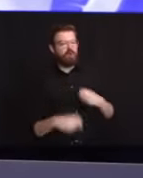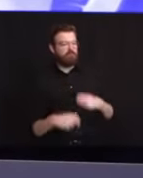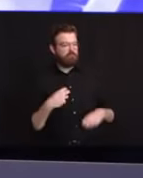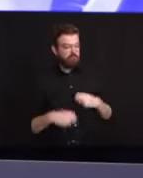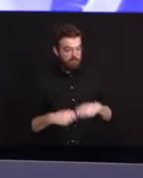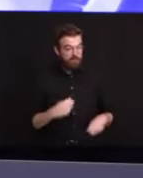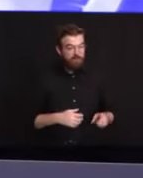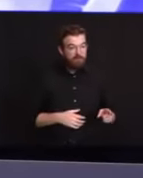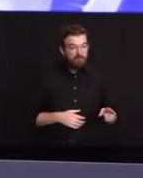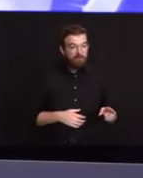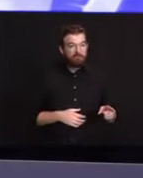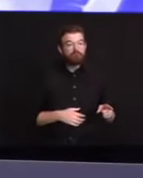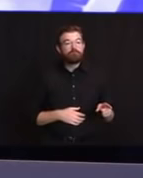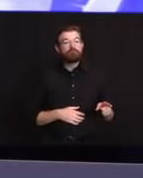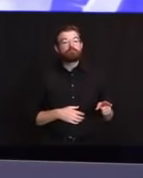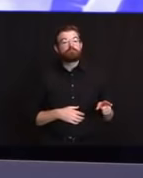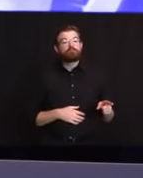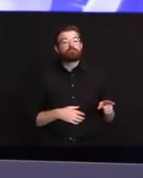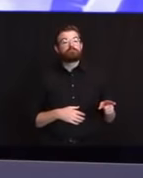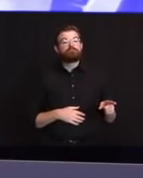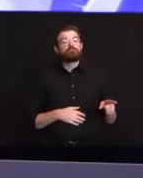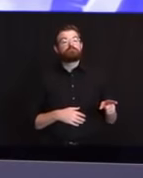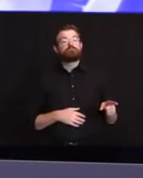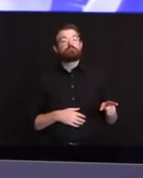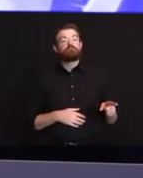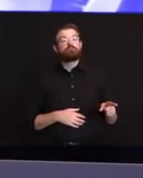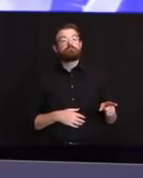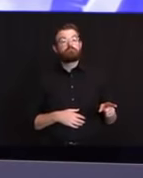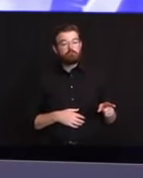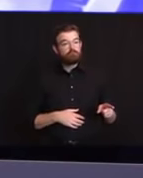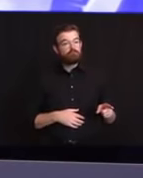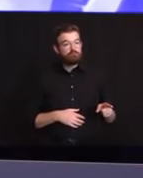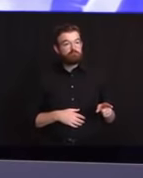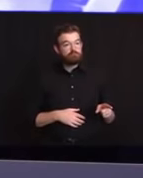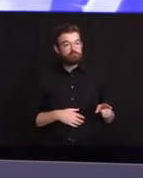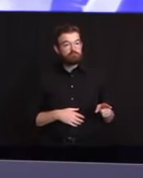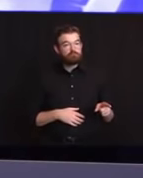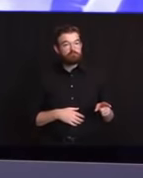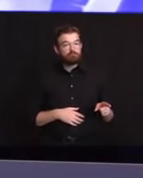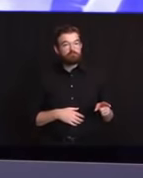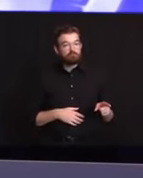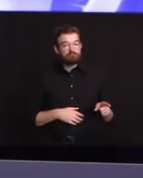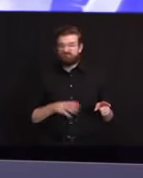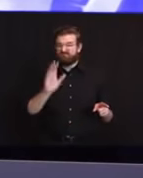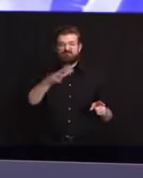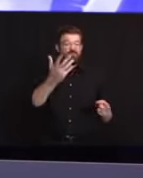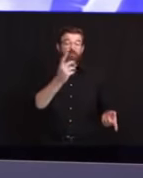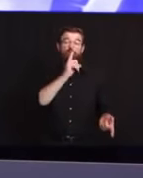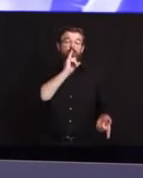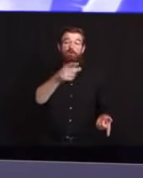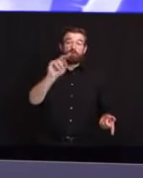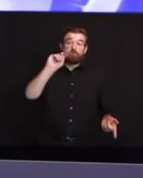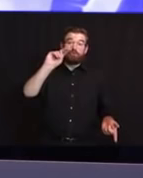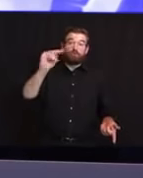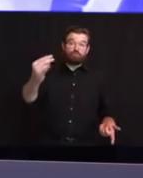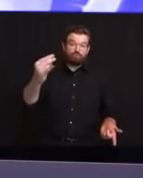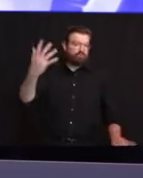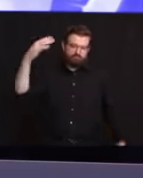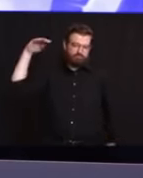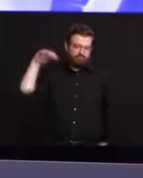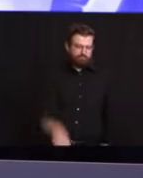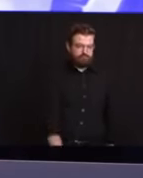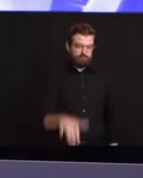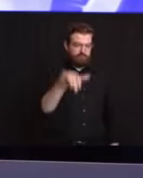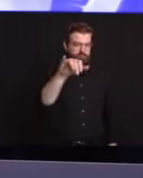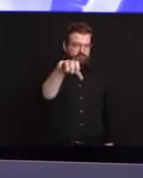and that's why we want to keep social distancing, hand washing, masks, all of the things that we preach about every